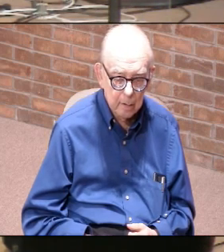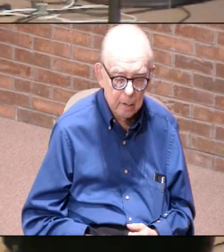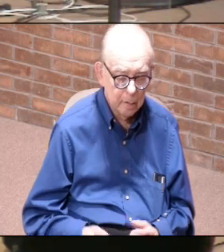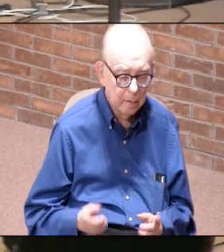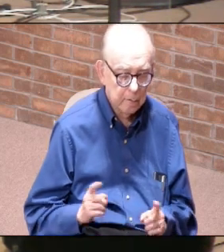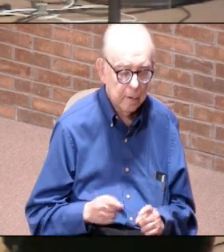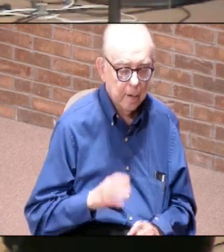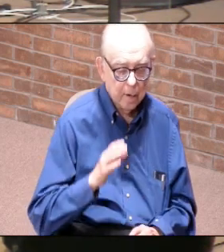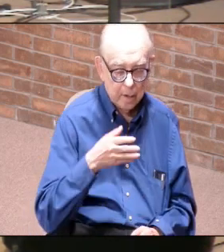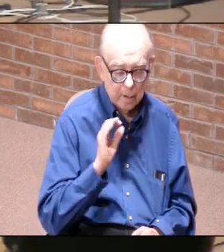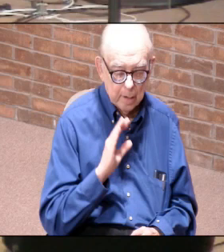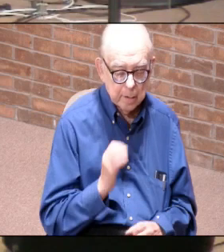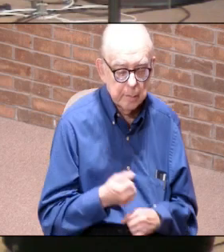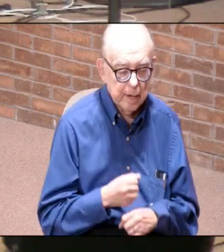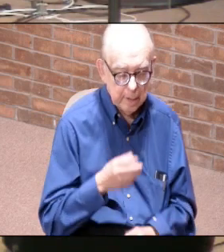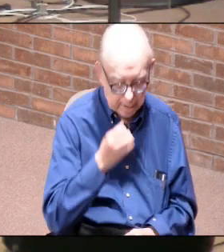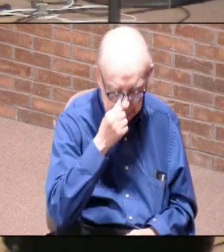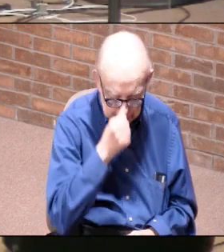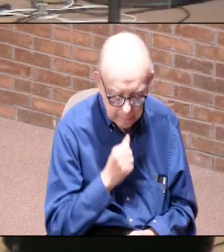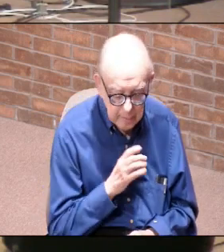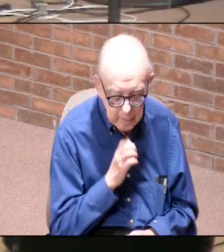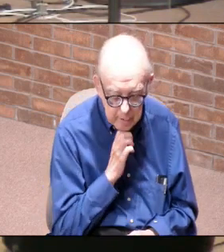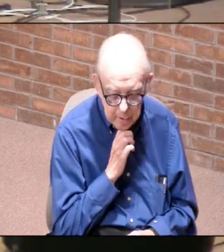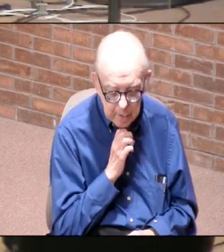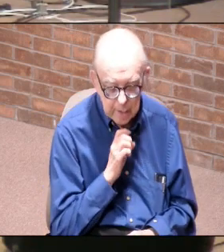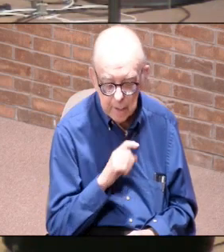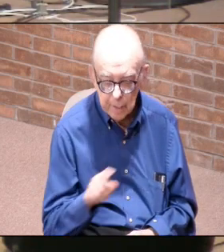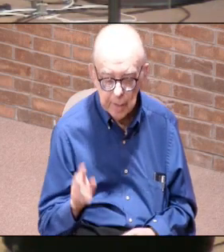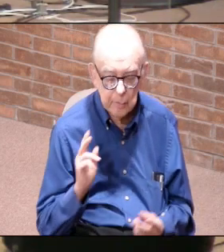When he created Adam and Eve, they were perfect,